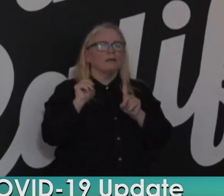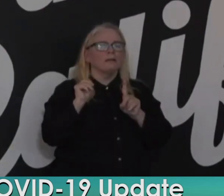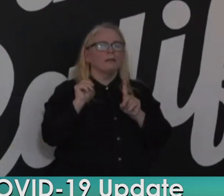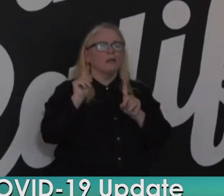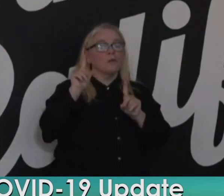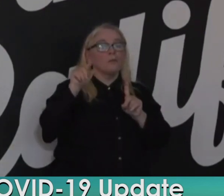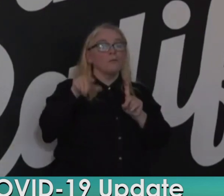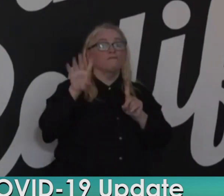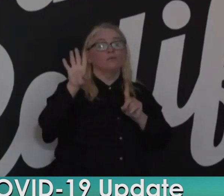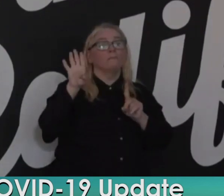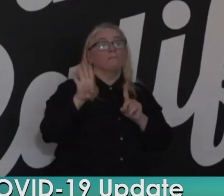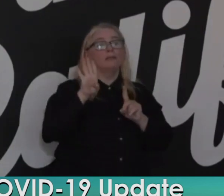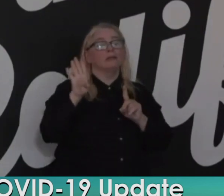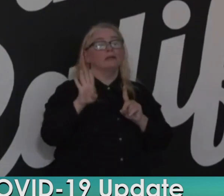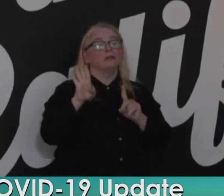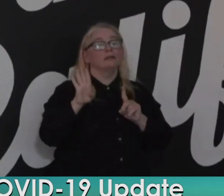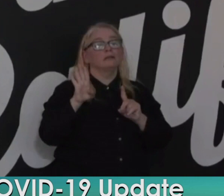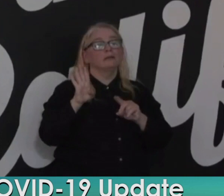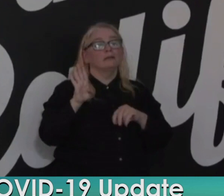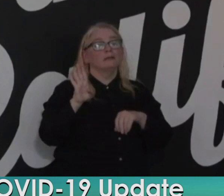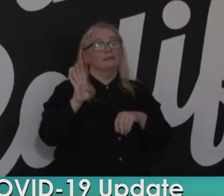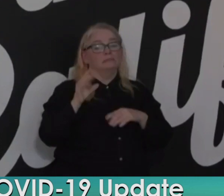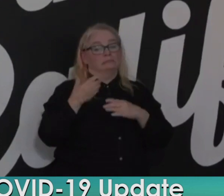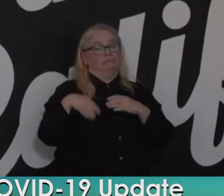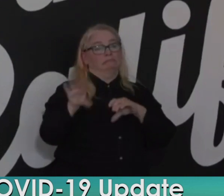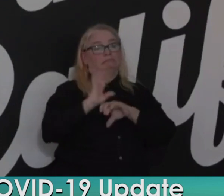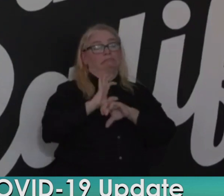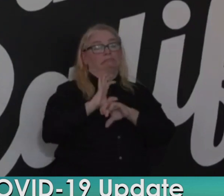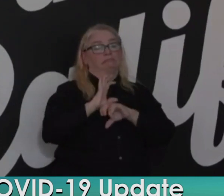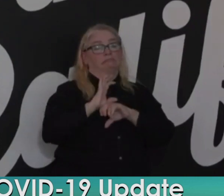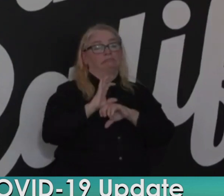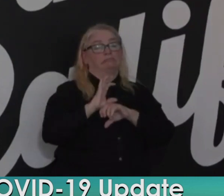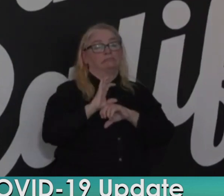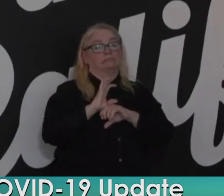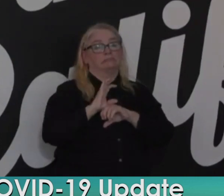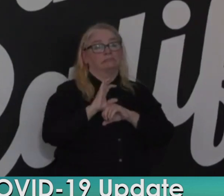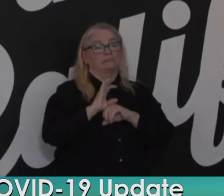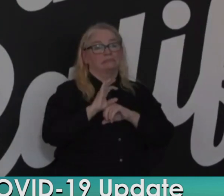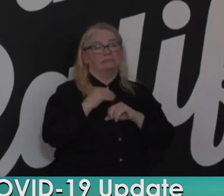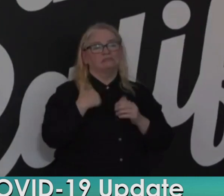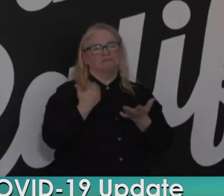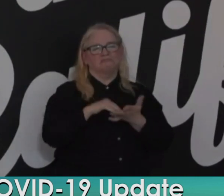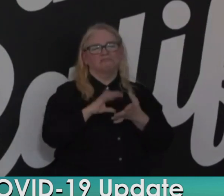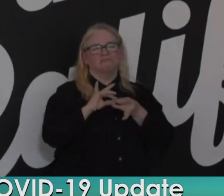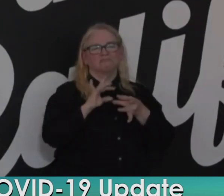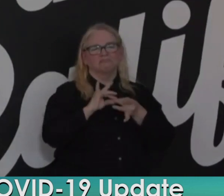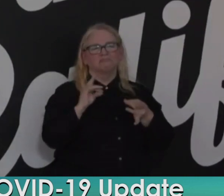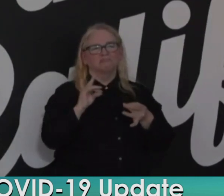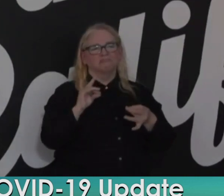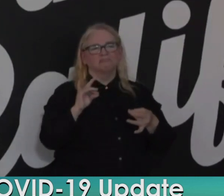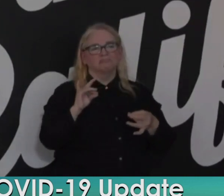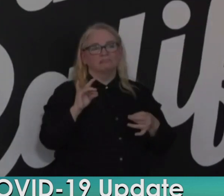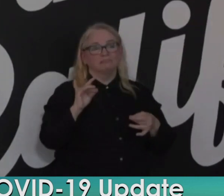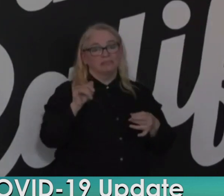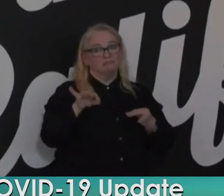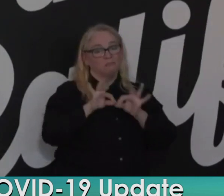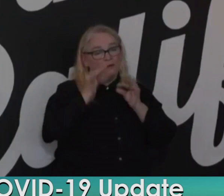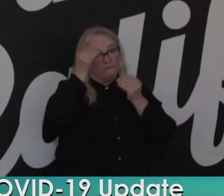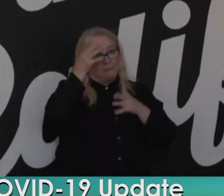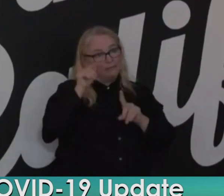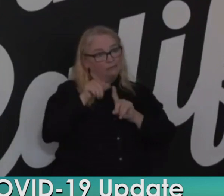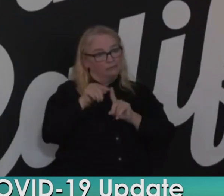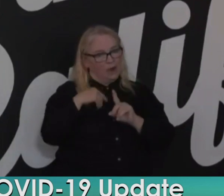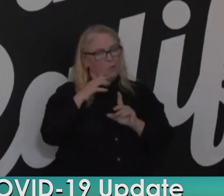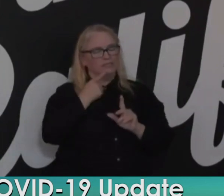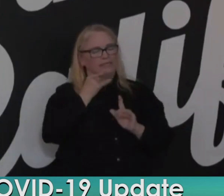$21.4 billion operating surplus. I'll repeat that because it's, well, worthy of repetition.